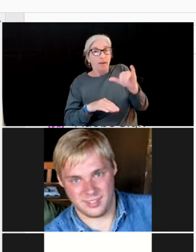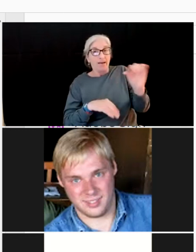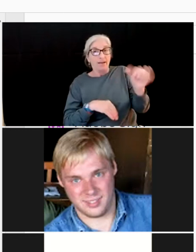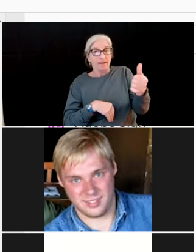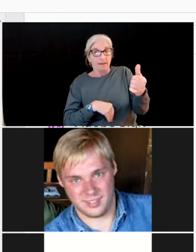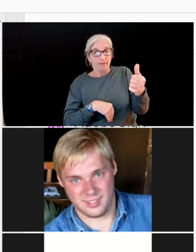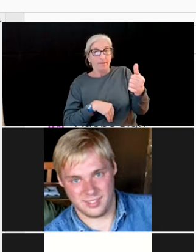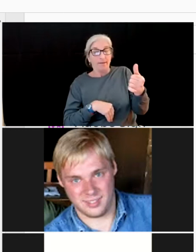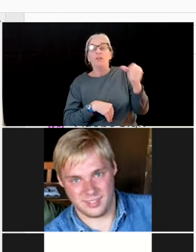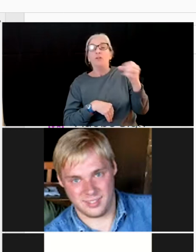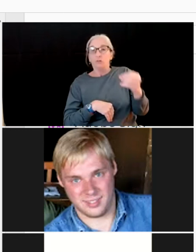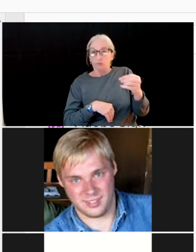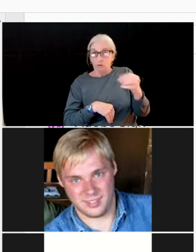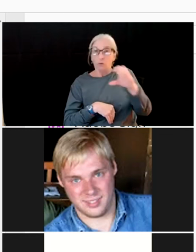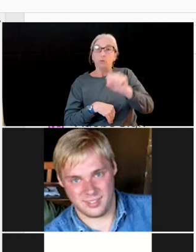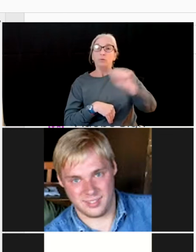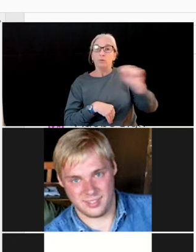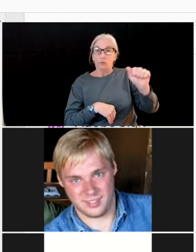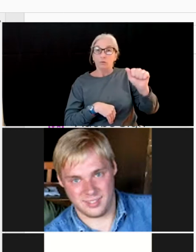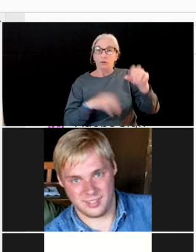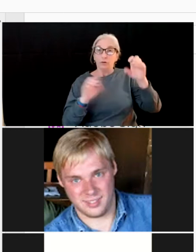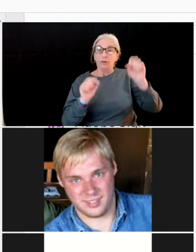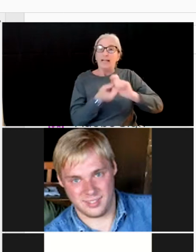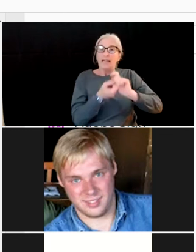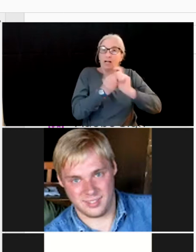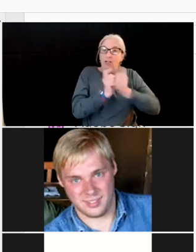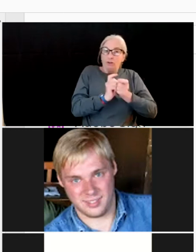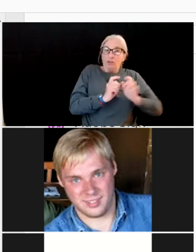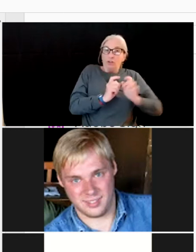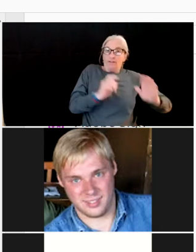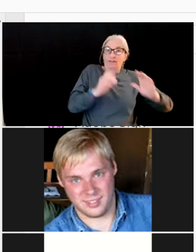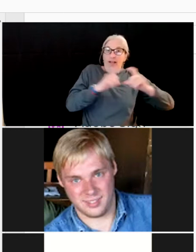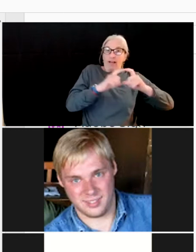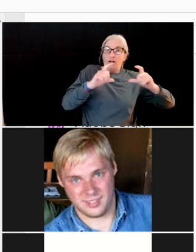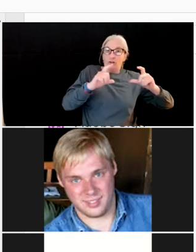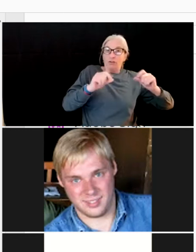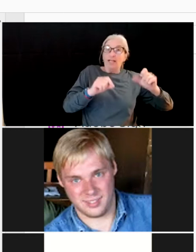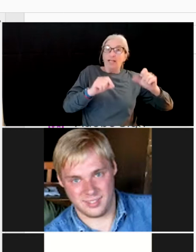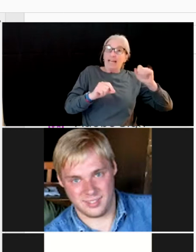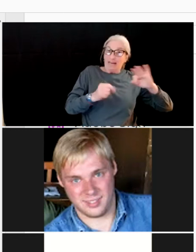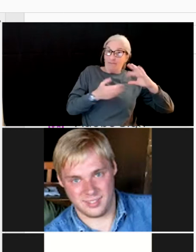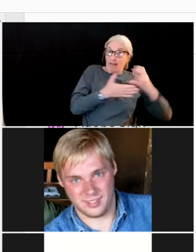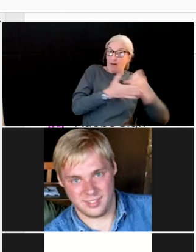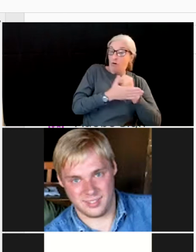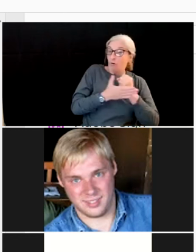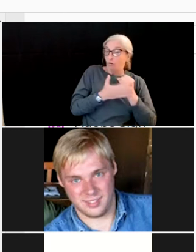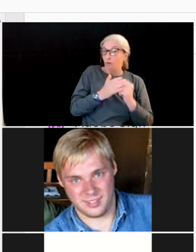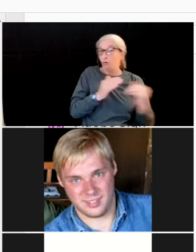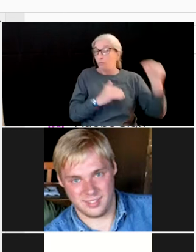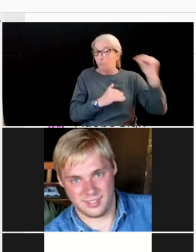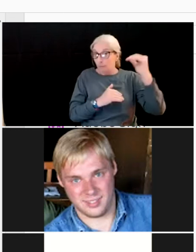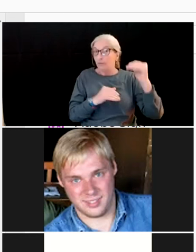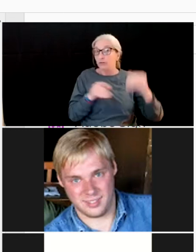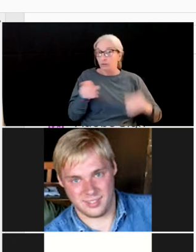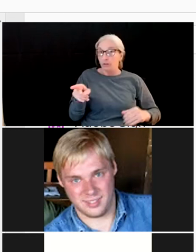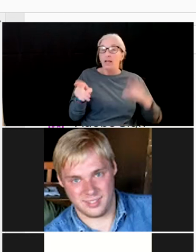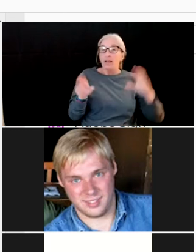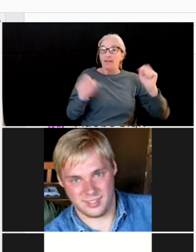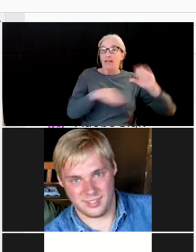the SSI check accordingly for income earned in the previous month, and it helps prevent things like overpayments and that sort of